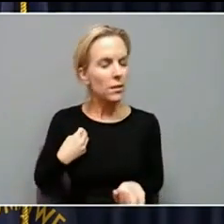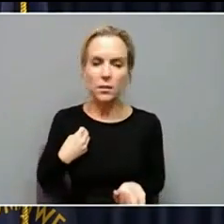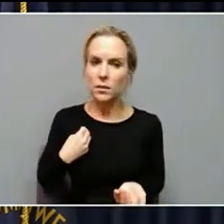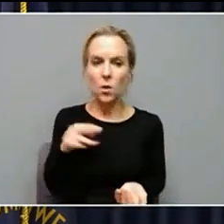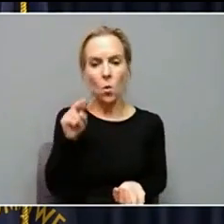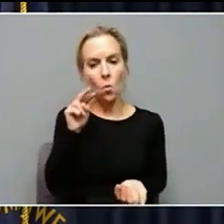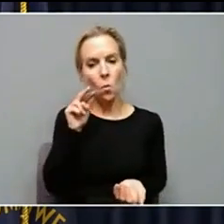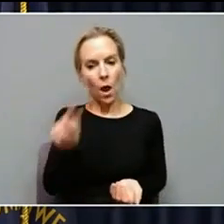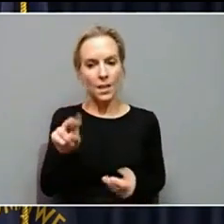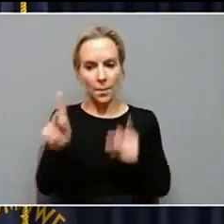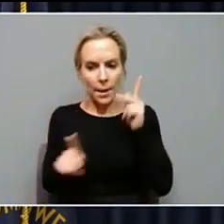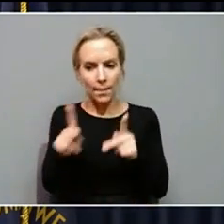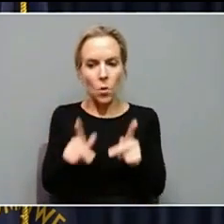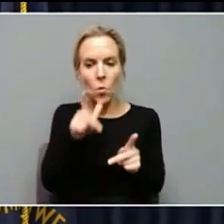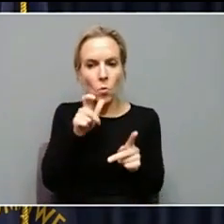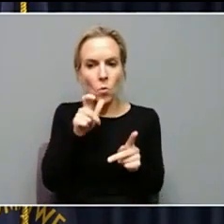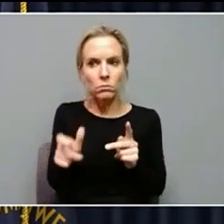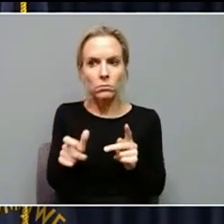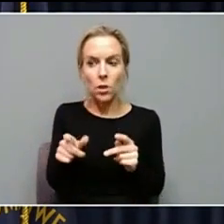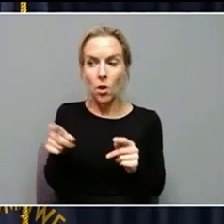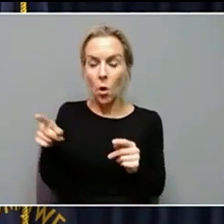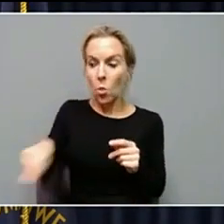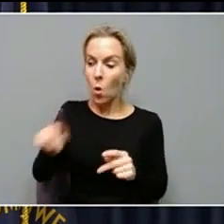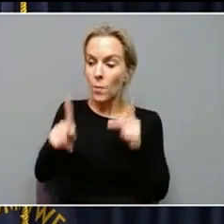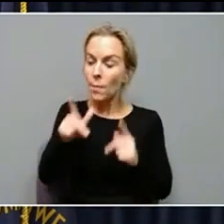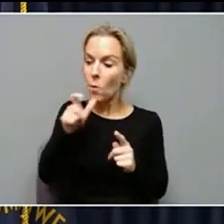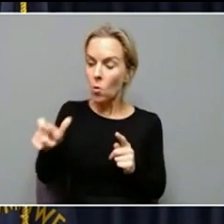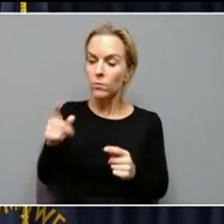people pass away.